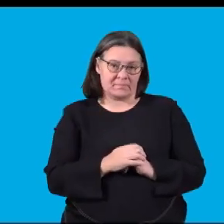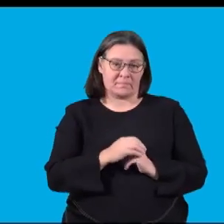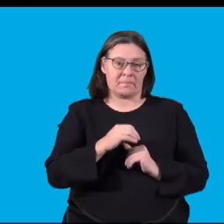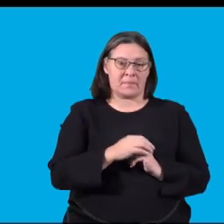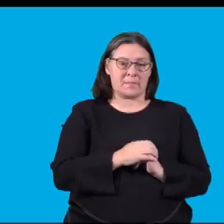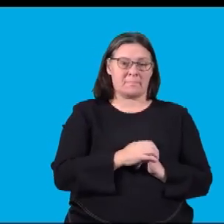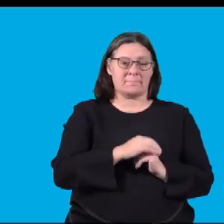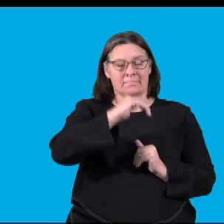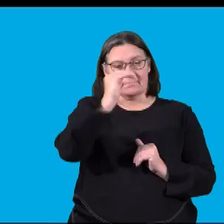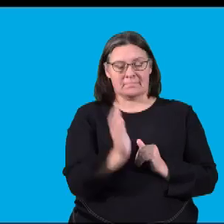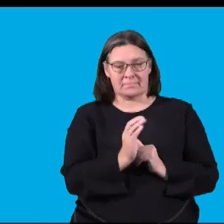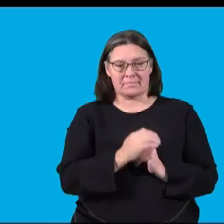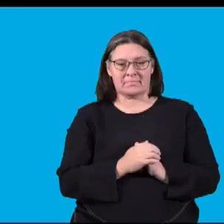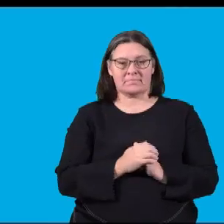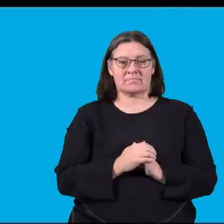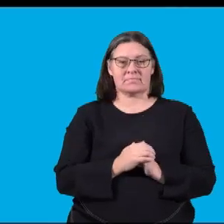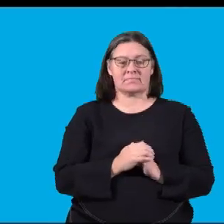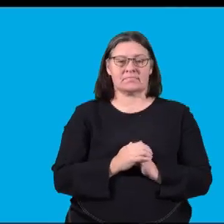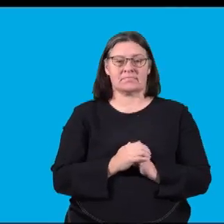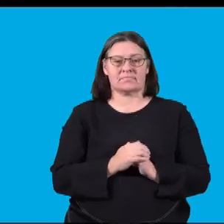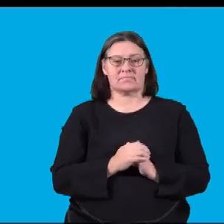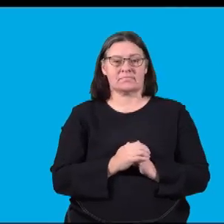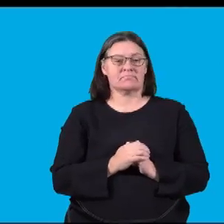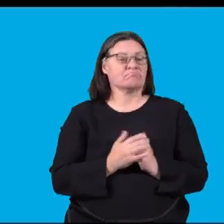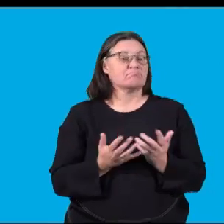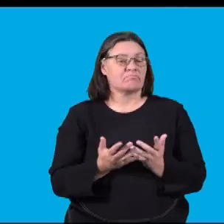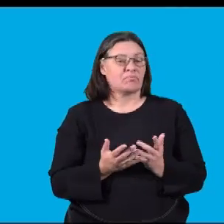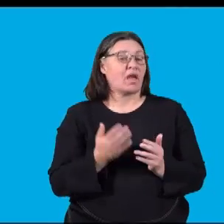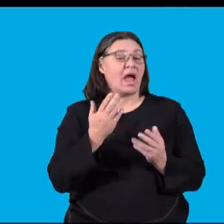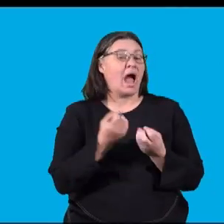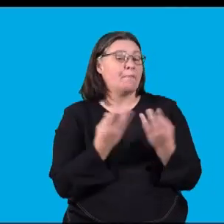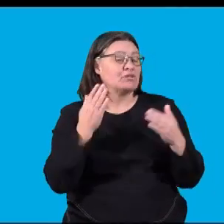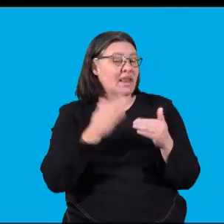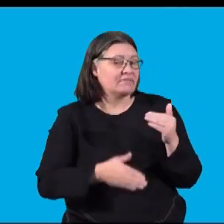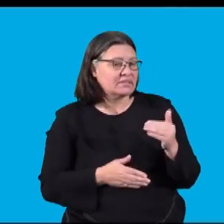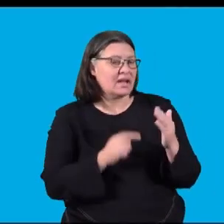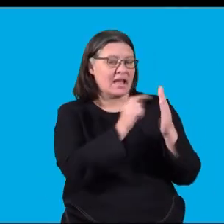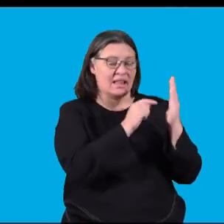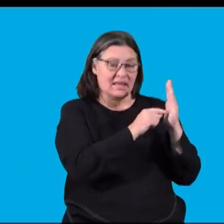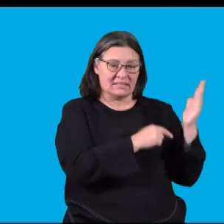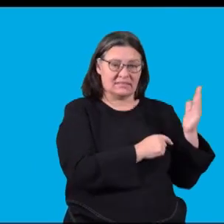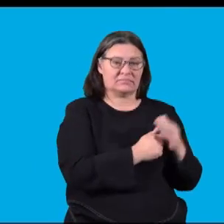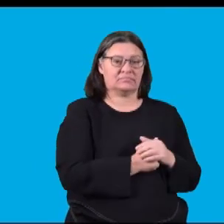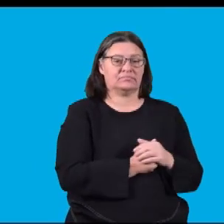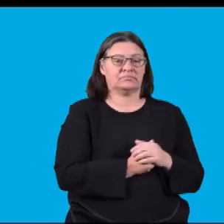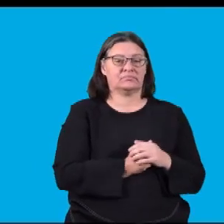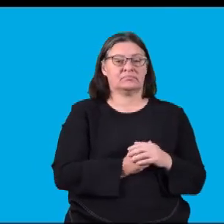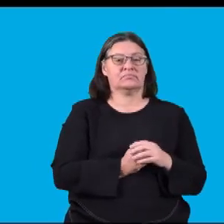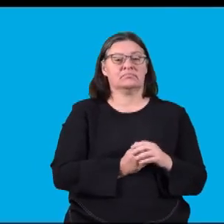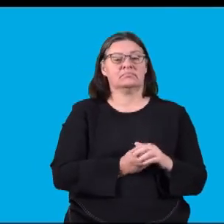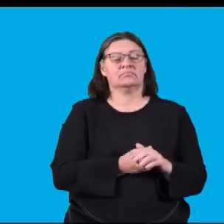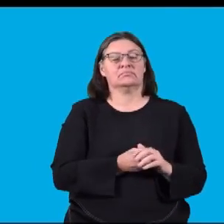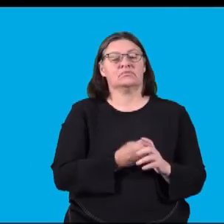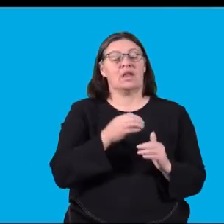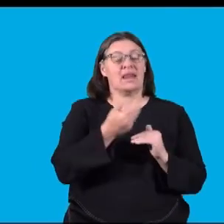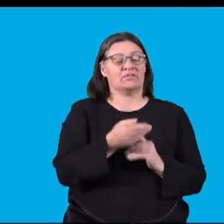24,150. And then I close my bracket. And then how much do I end up with? On your calculators, quickly, you end